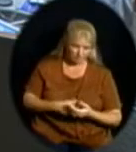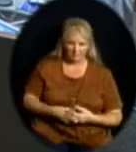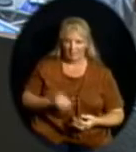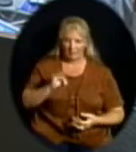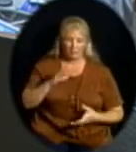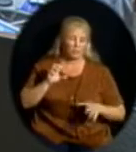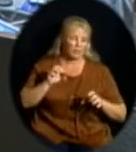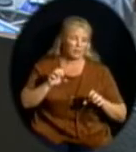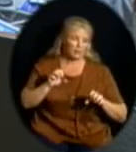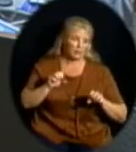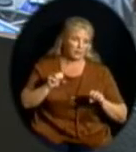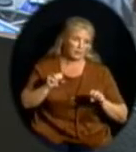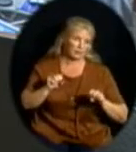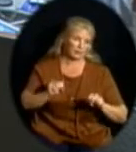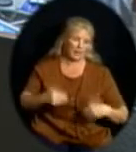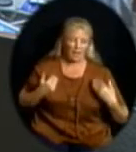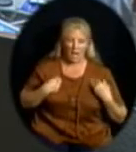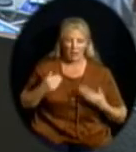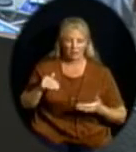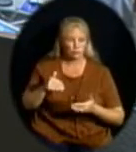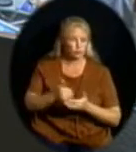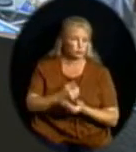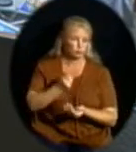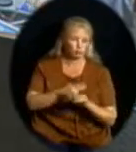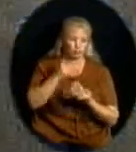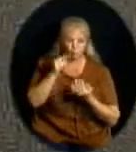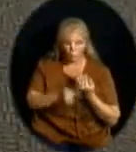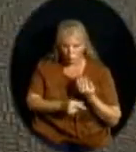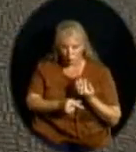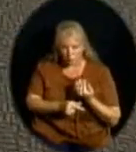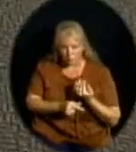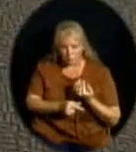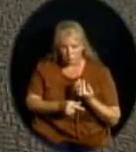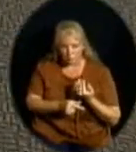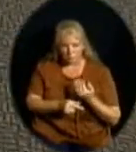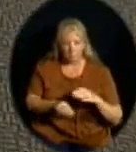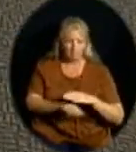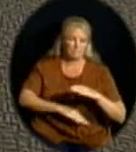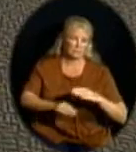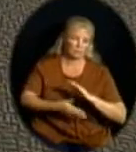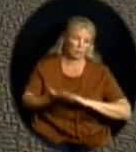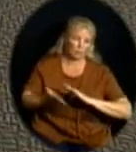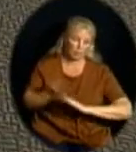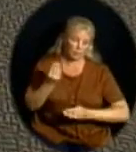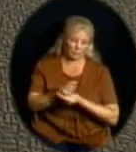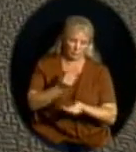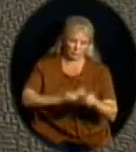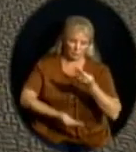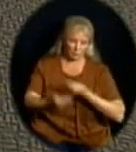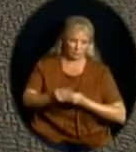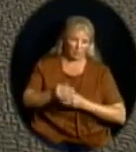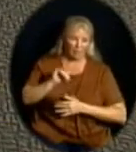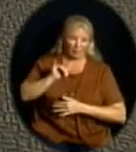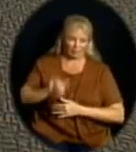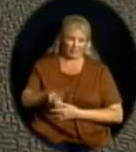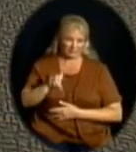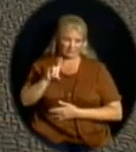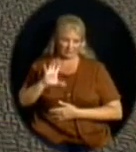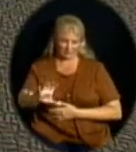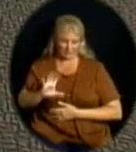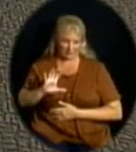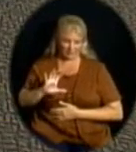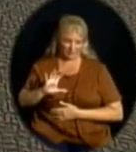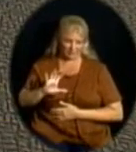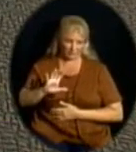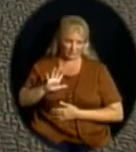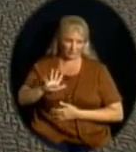can provide for to scale based on an operating budget. And that's what the 750 students are. We